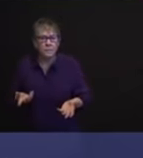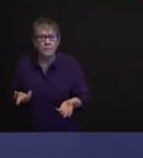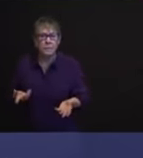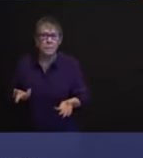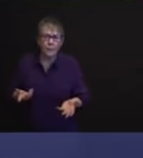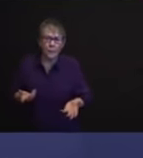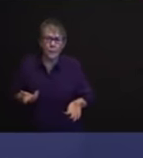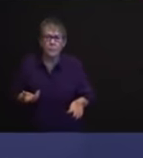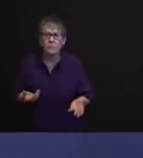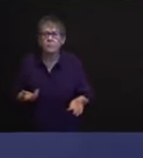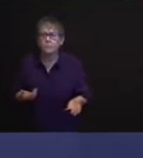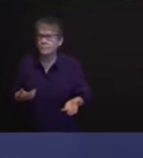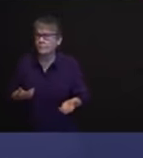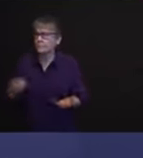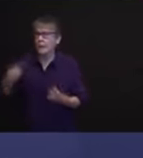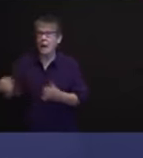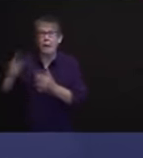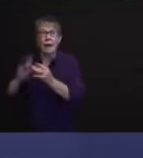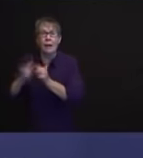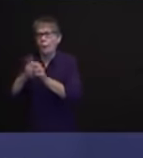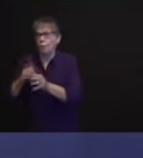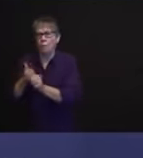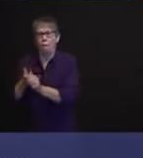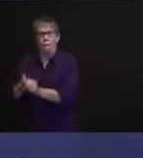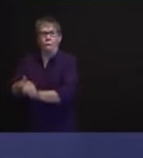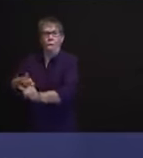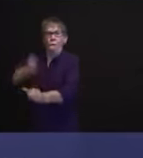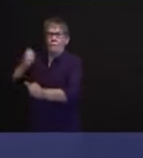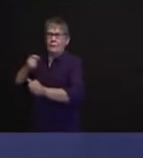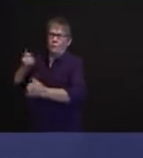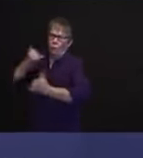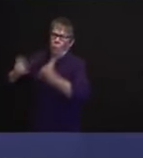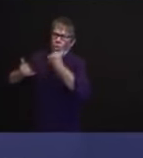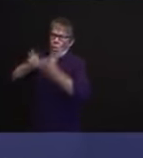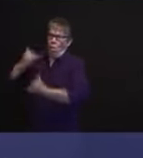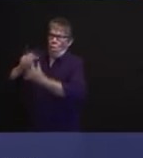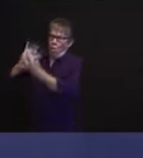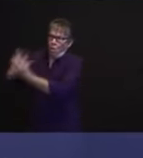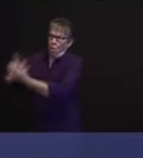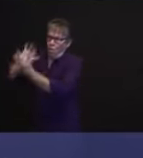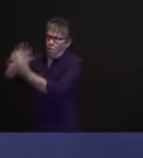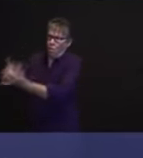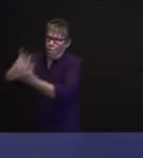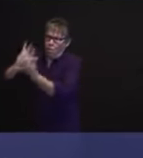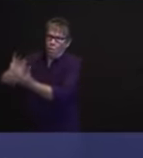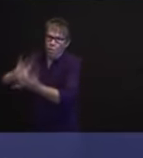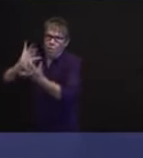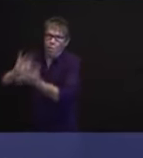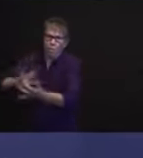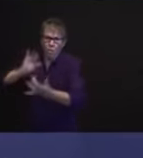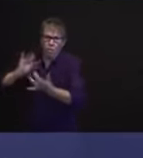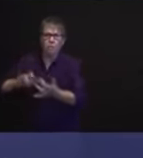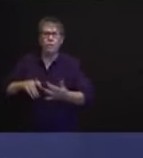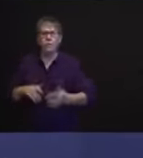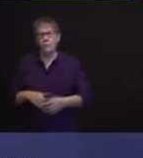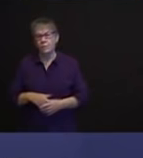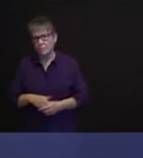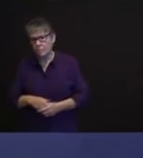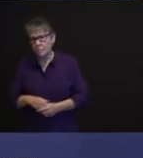Are we at this point looking to move towards a model where we basically tell people, well, just notify your own